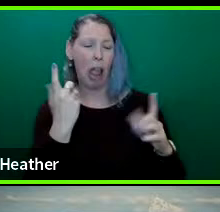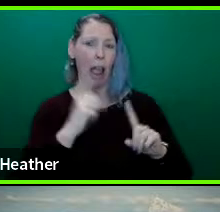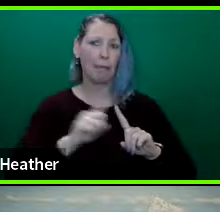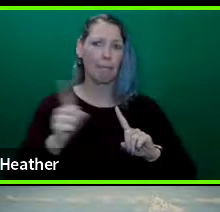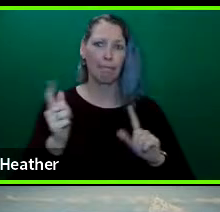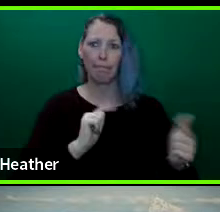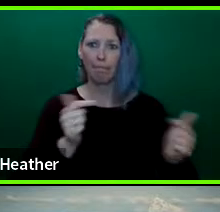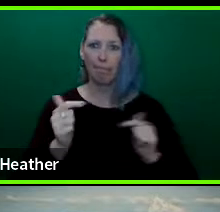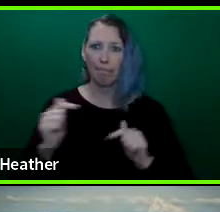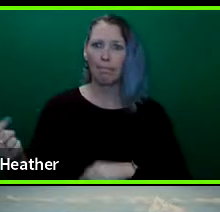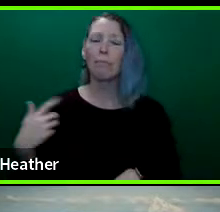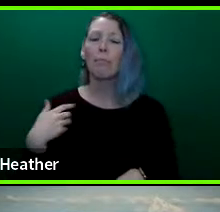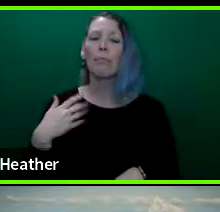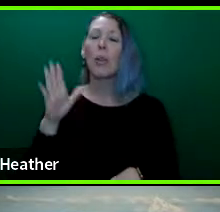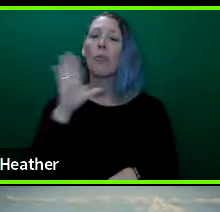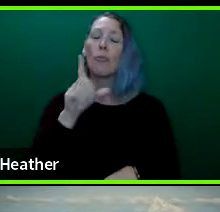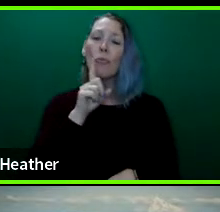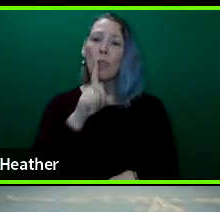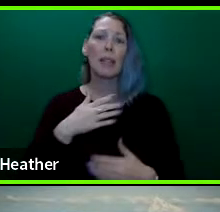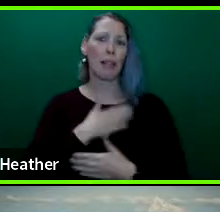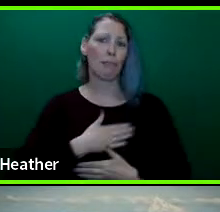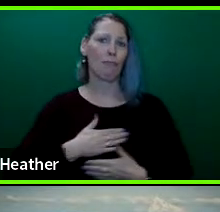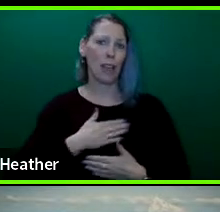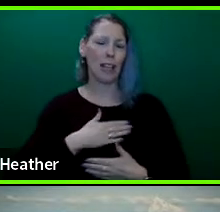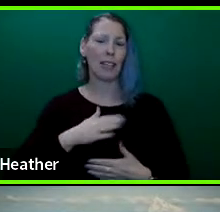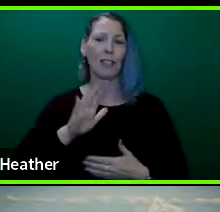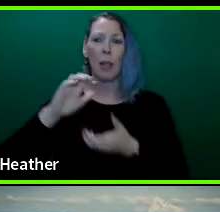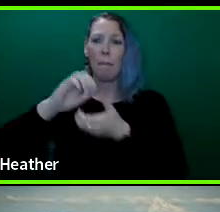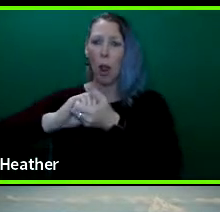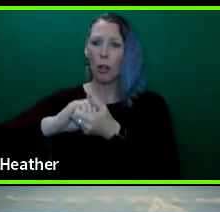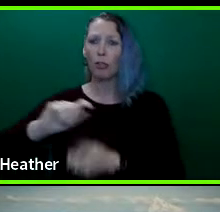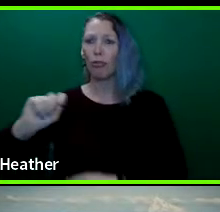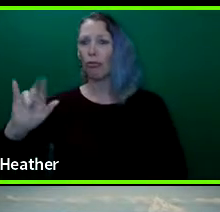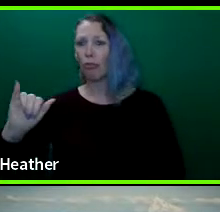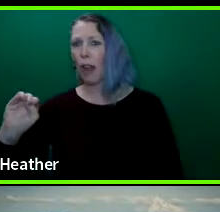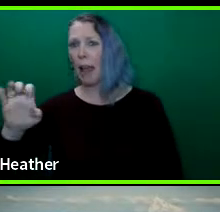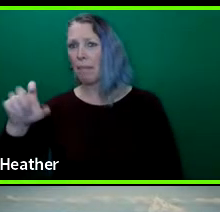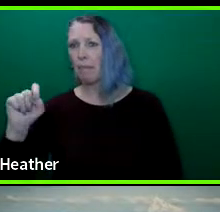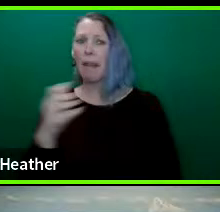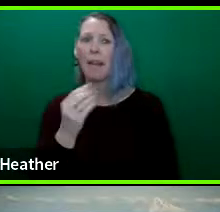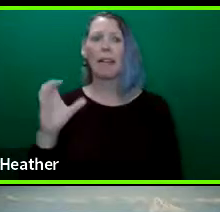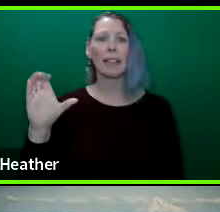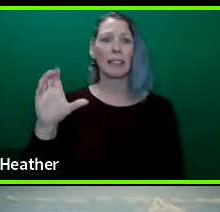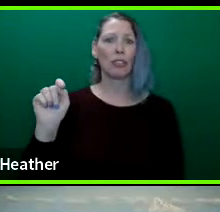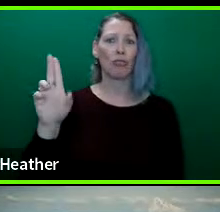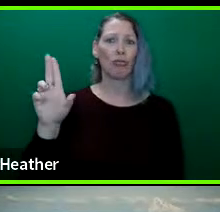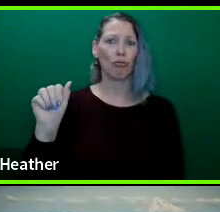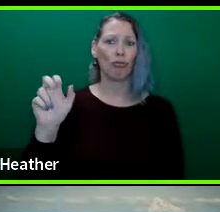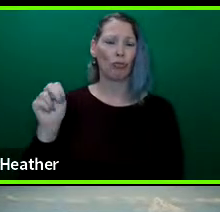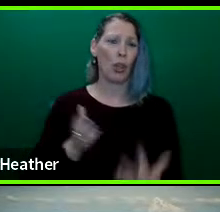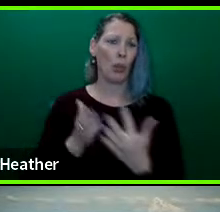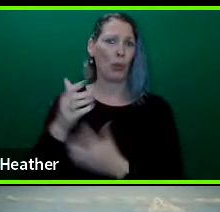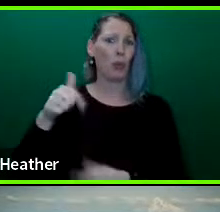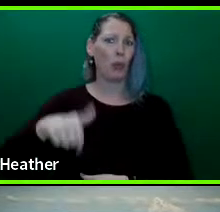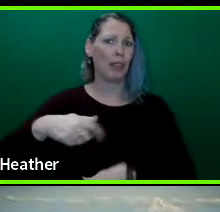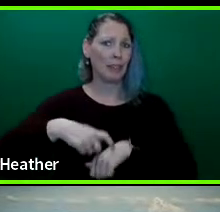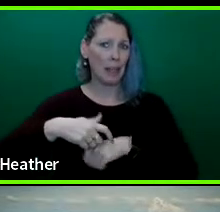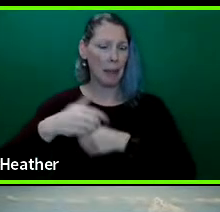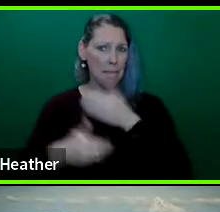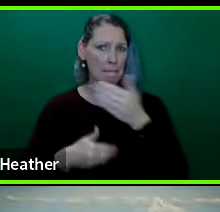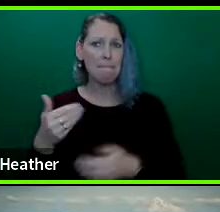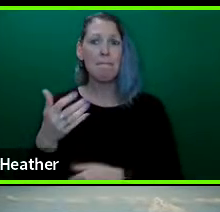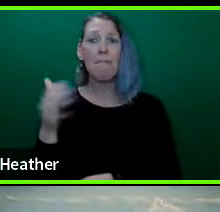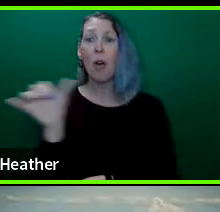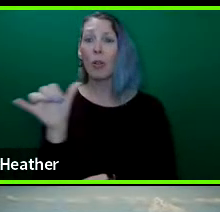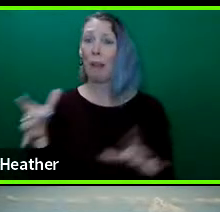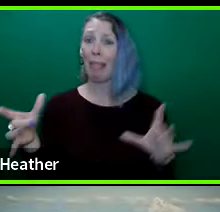I really do appreciate the true partnership between TriMet and C-Tran throughout this project. Also,